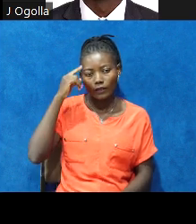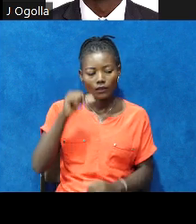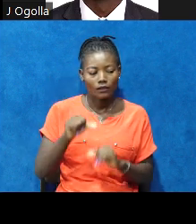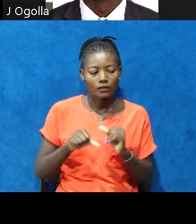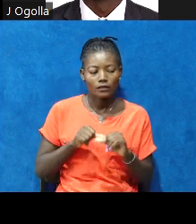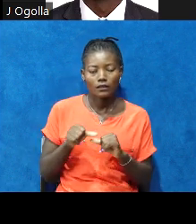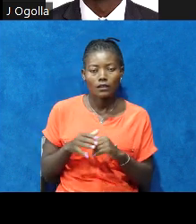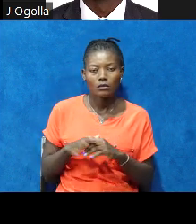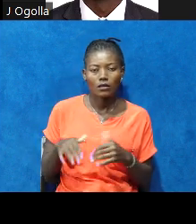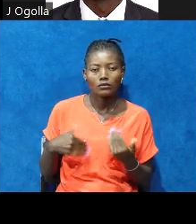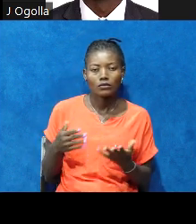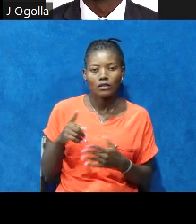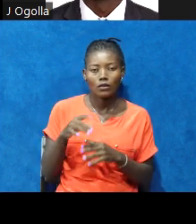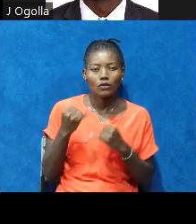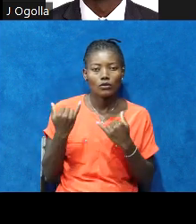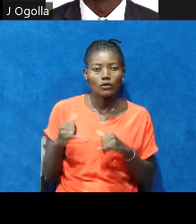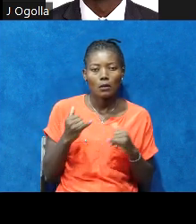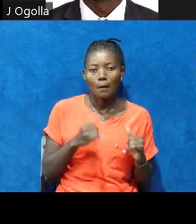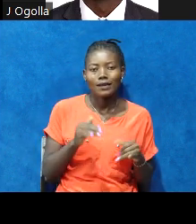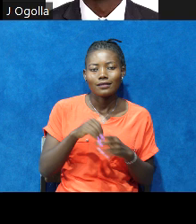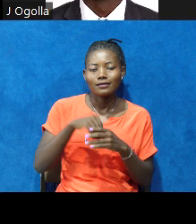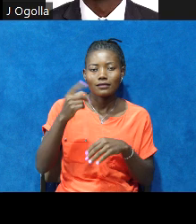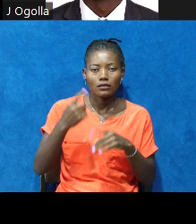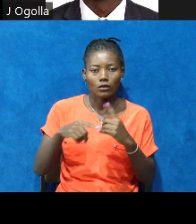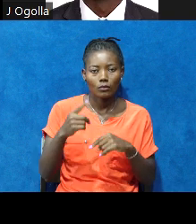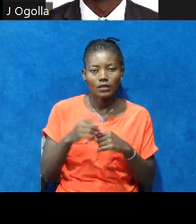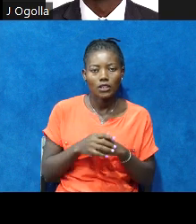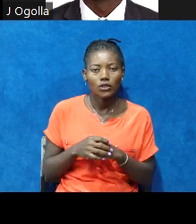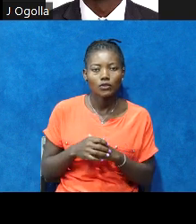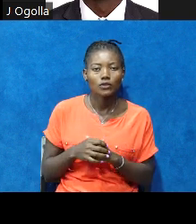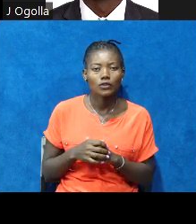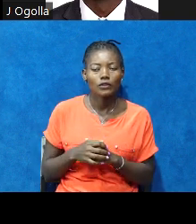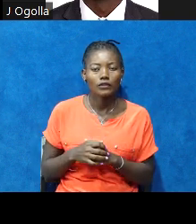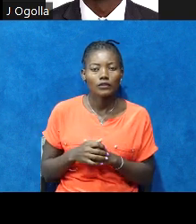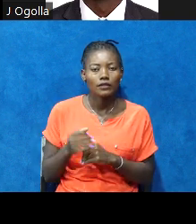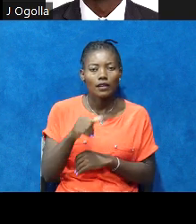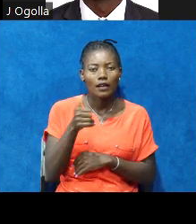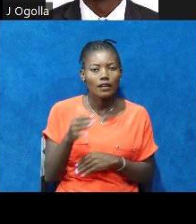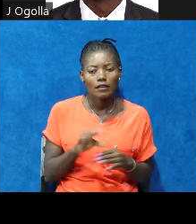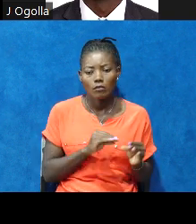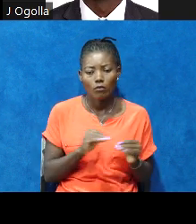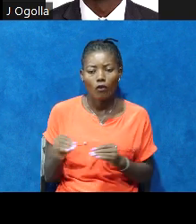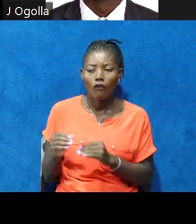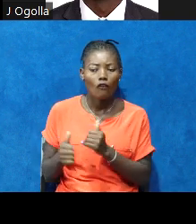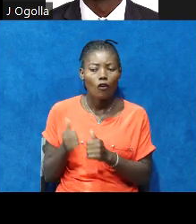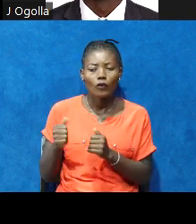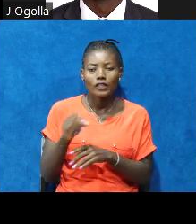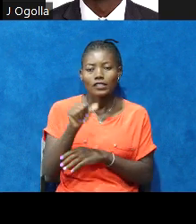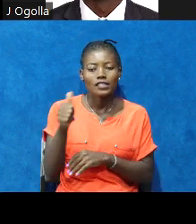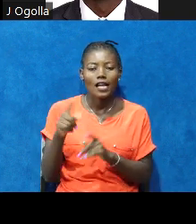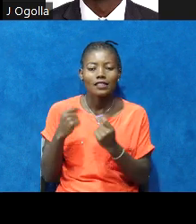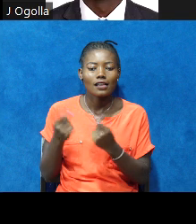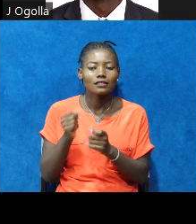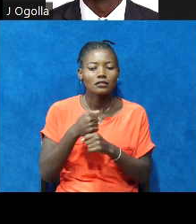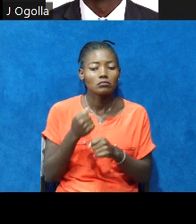Thinking about how you will play in the game, you know, in any move that your opponent makes,